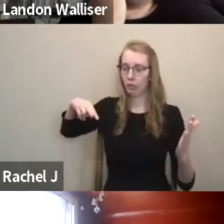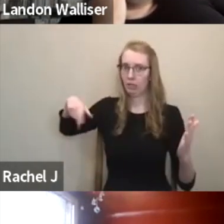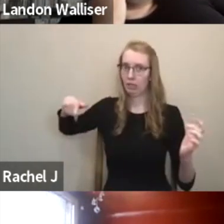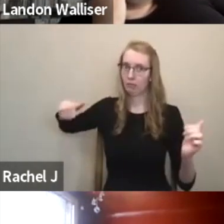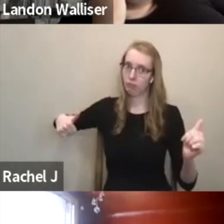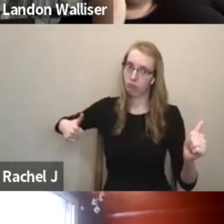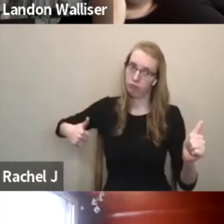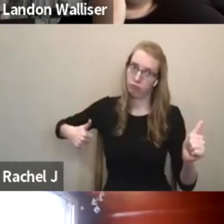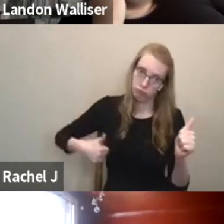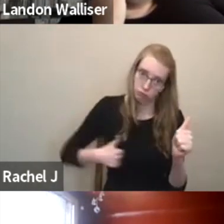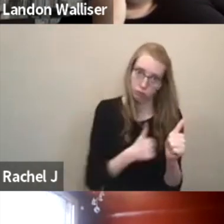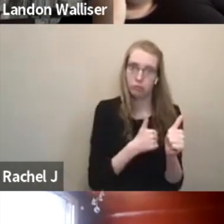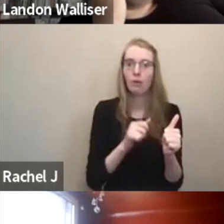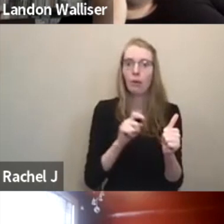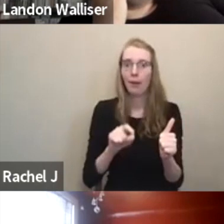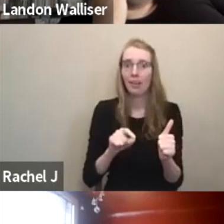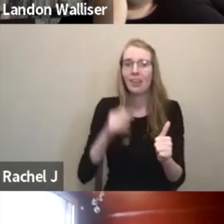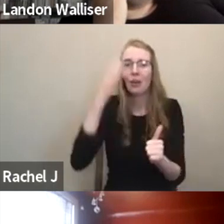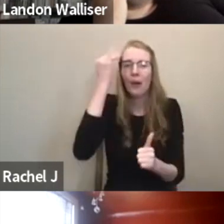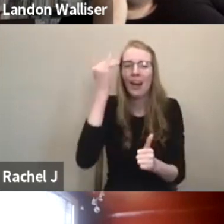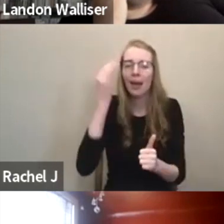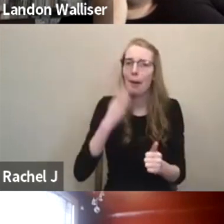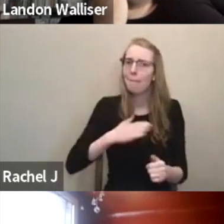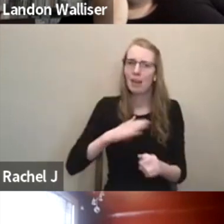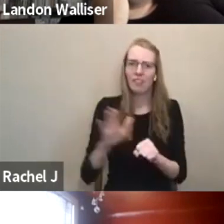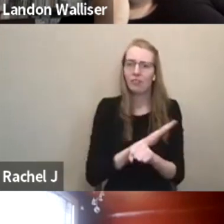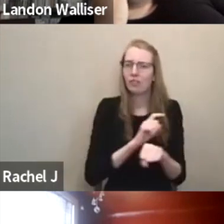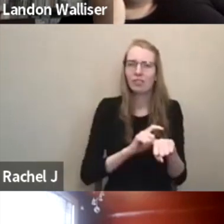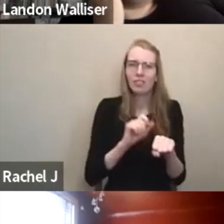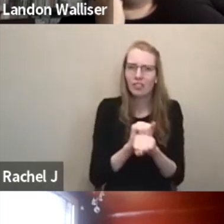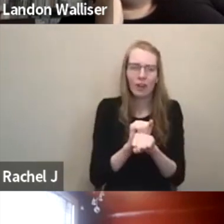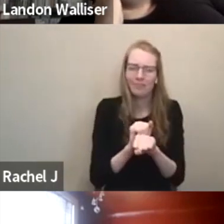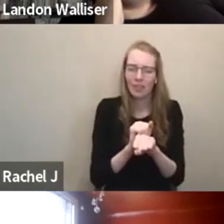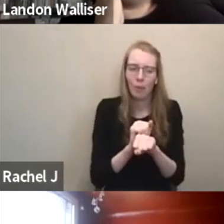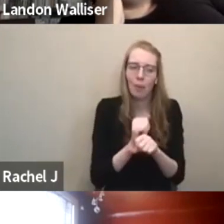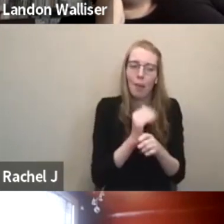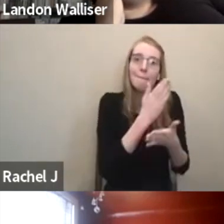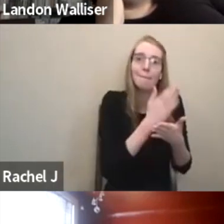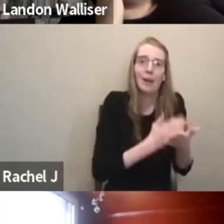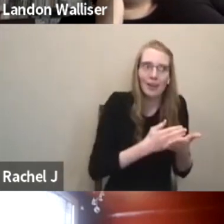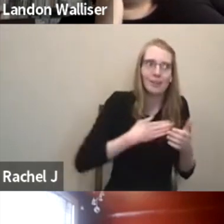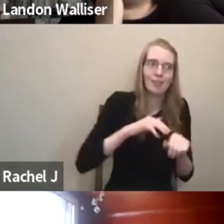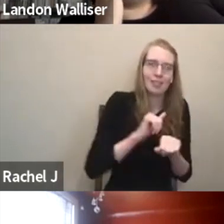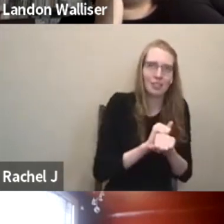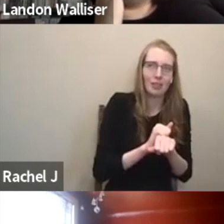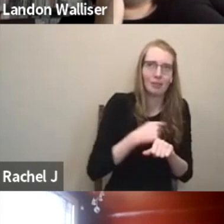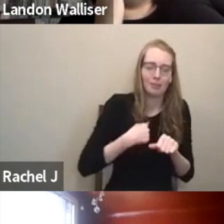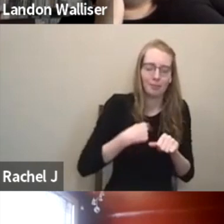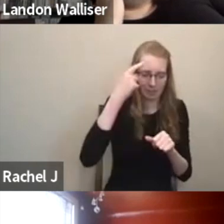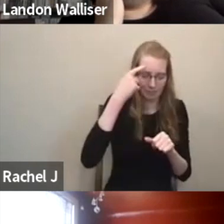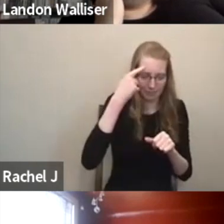job. I am determined this year to get on top of it. So right now the response time is